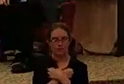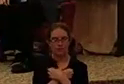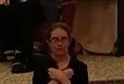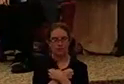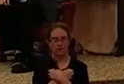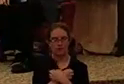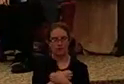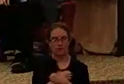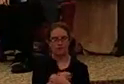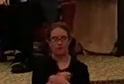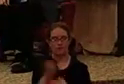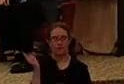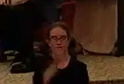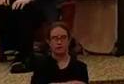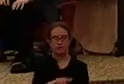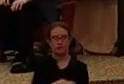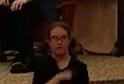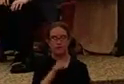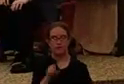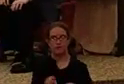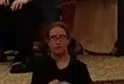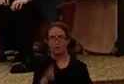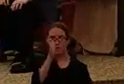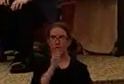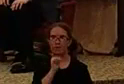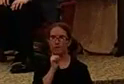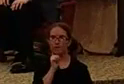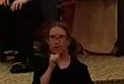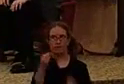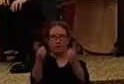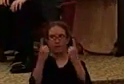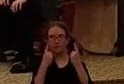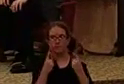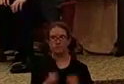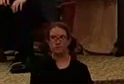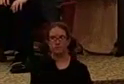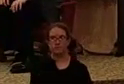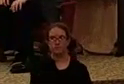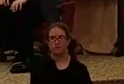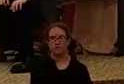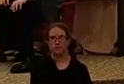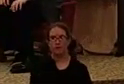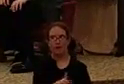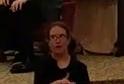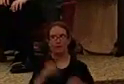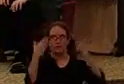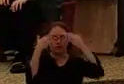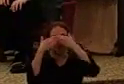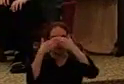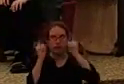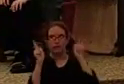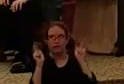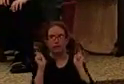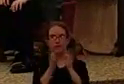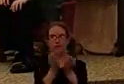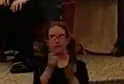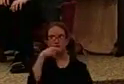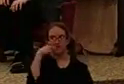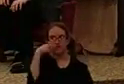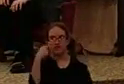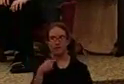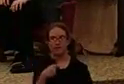long. He's still there, but God hadn't showed up. And after dark, all of a sudden, the Bible